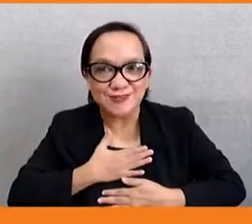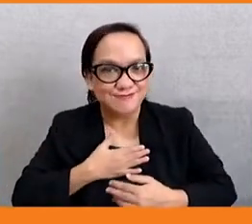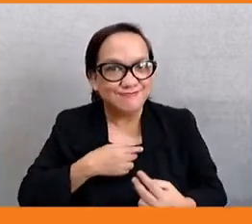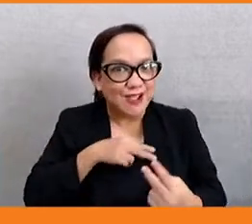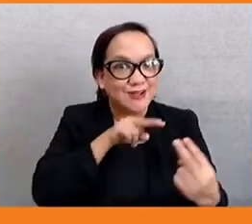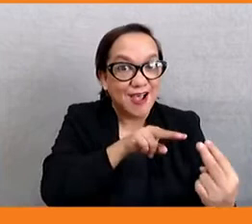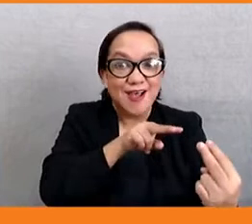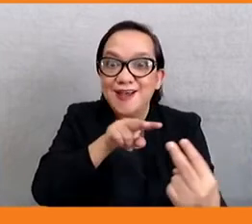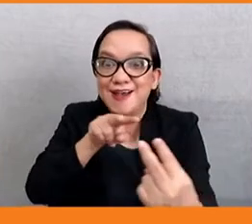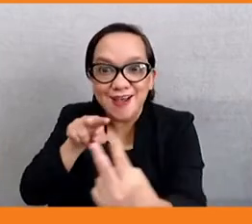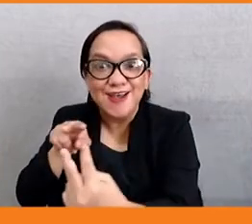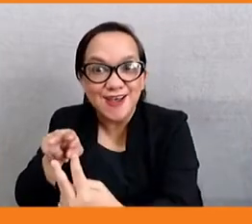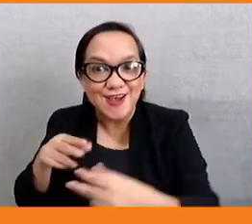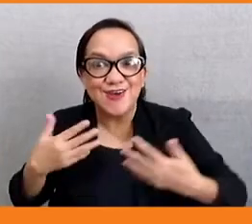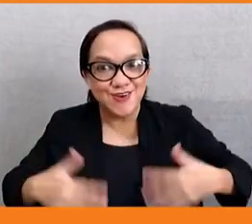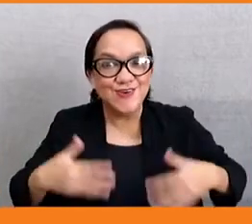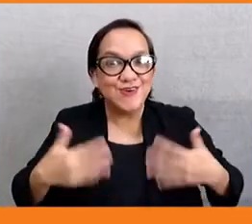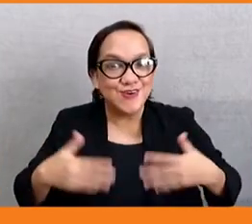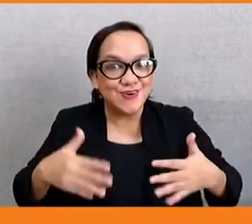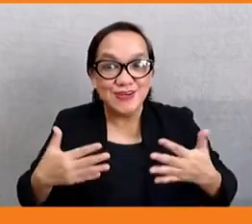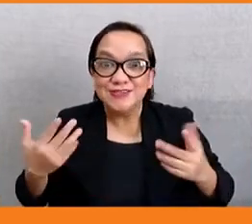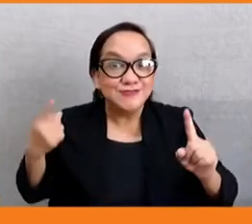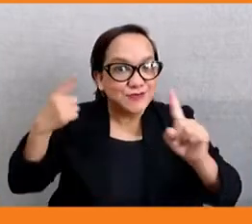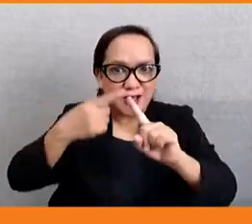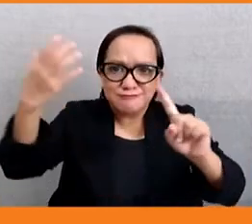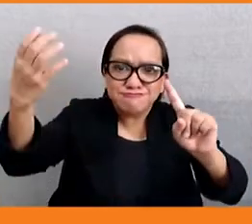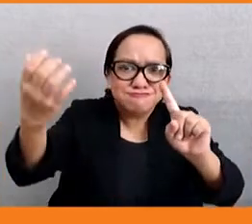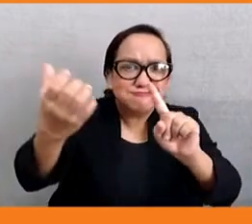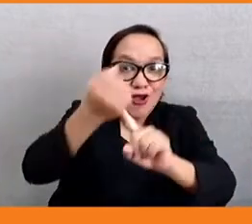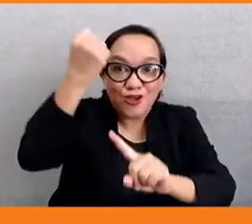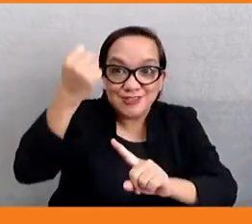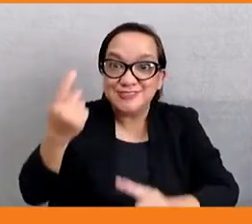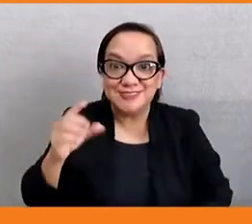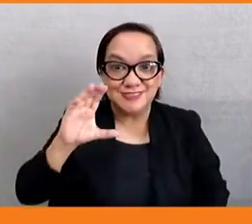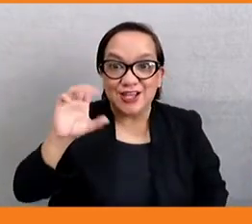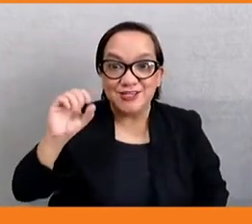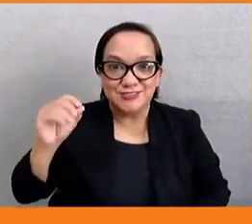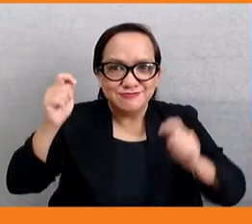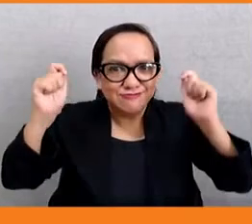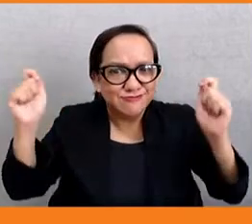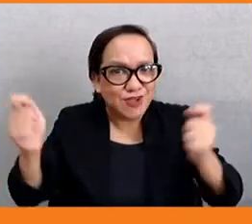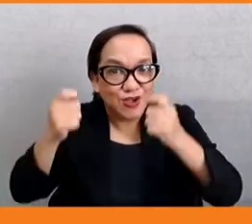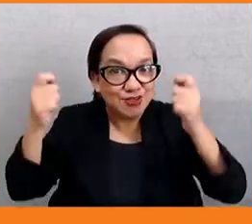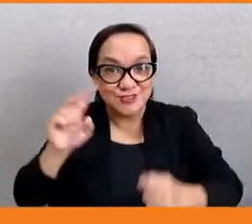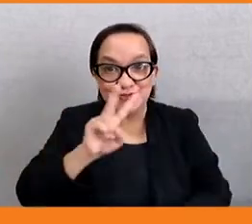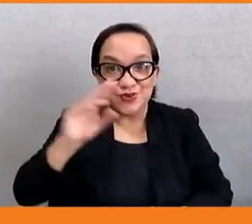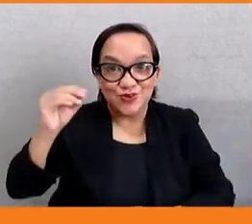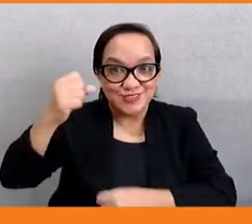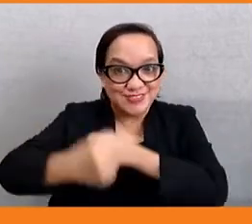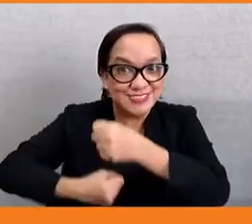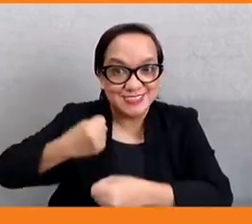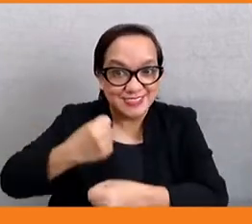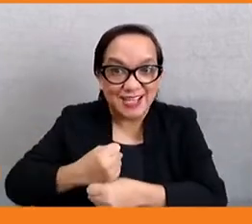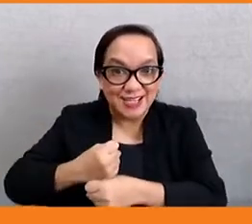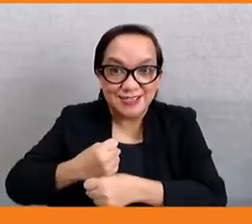our relationship with CSOs. We are celebrating 20 years since the founding of the NGO and Civil Society